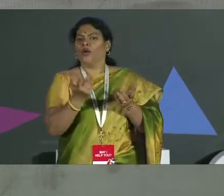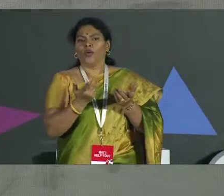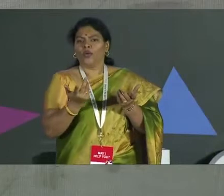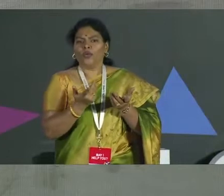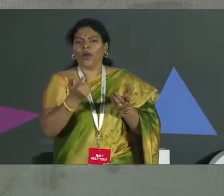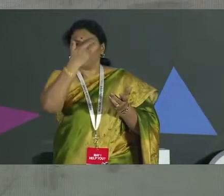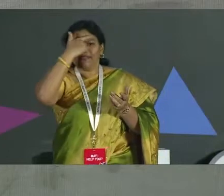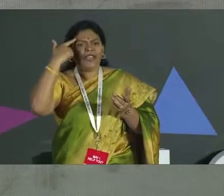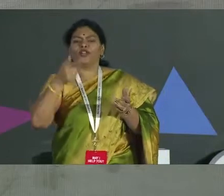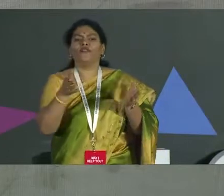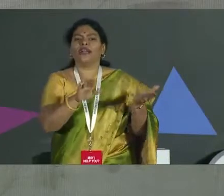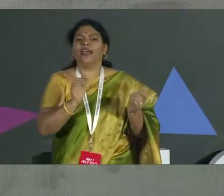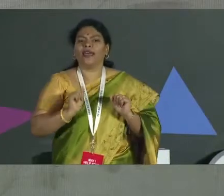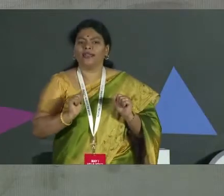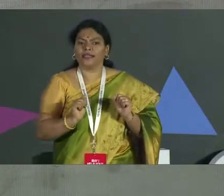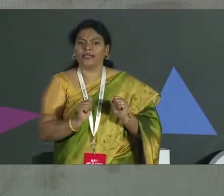of about death?